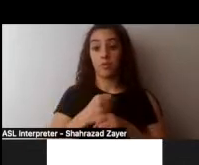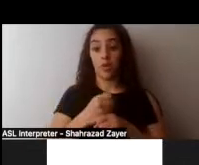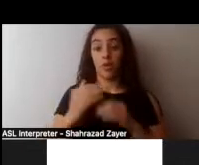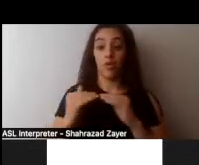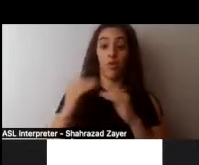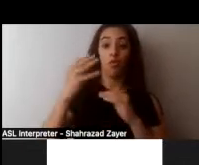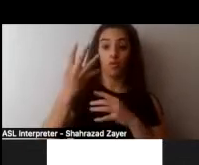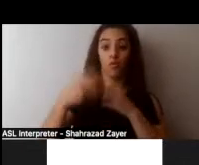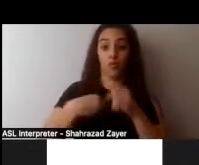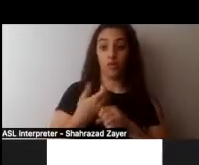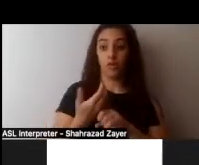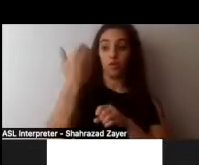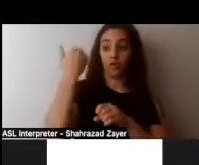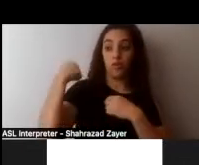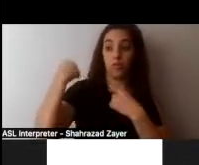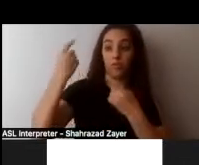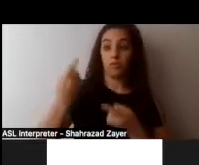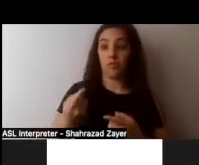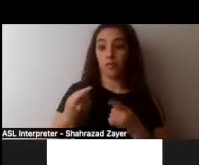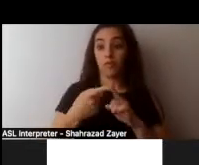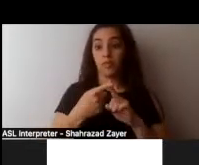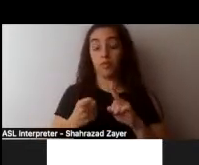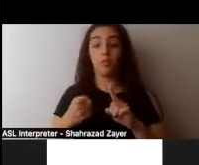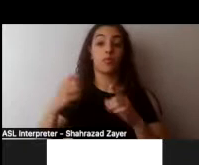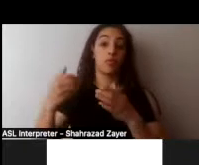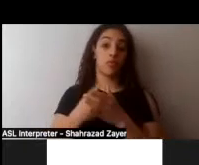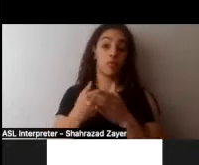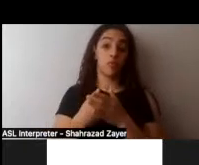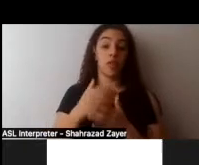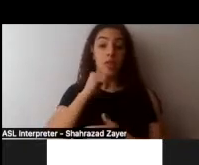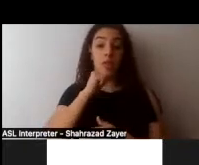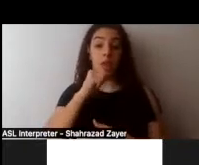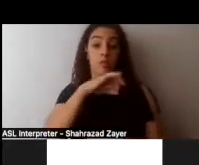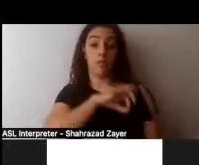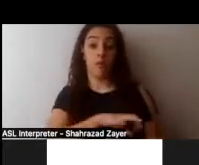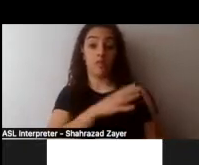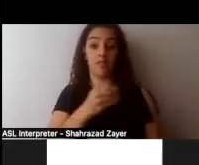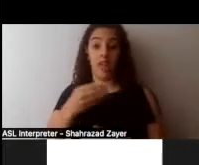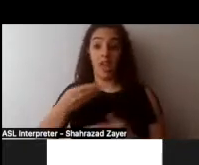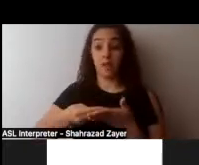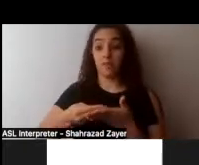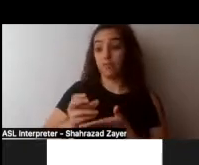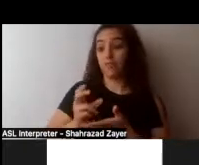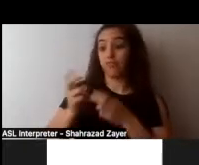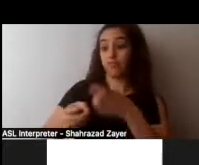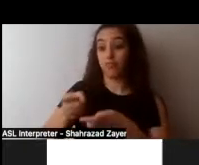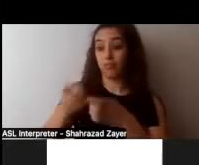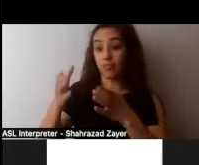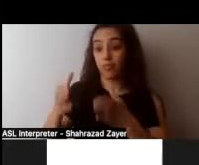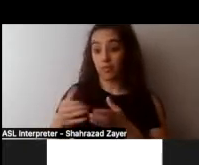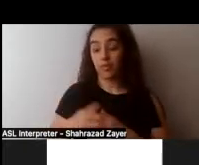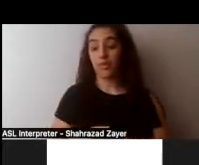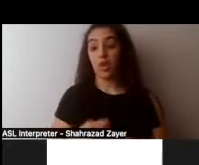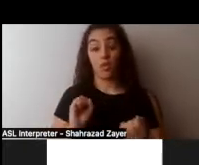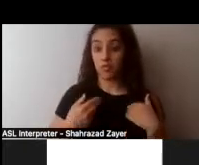visionary group of nonprofits and funders to address the fact that Orange County didn't have